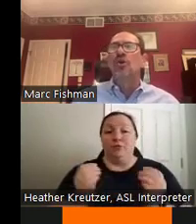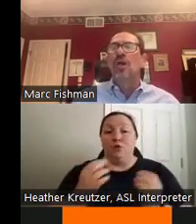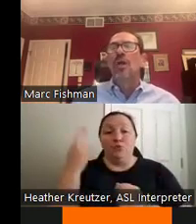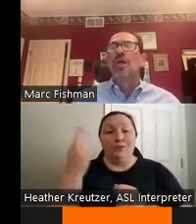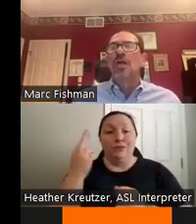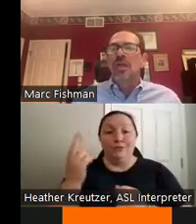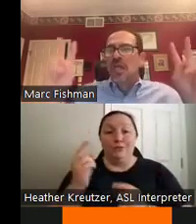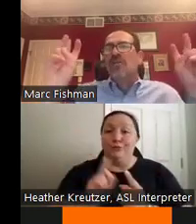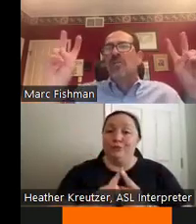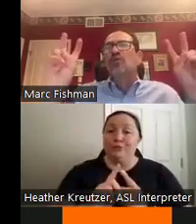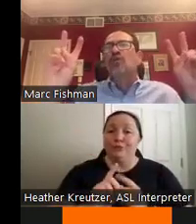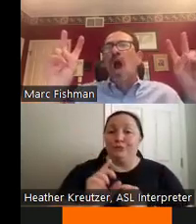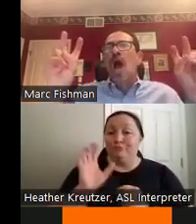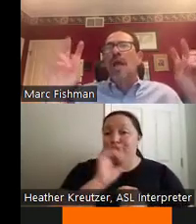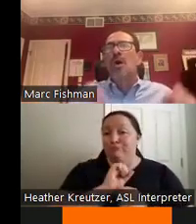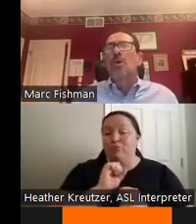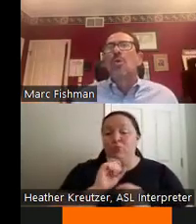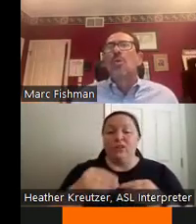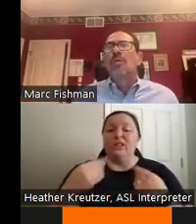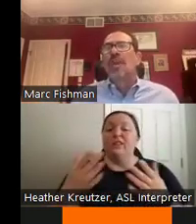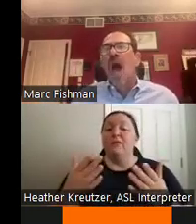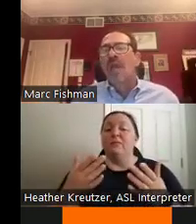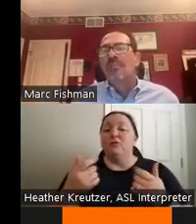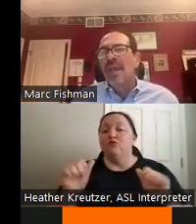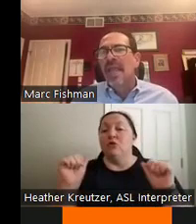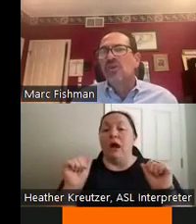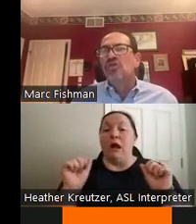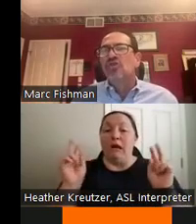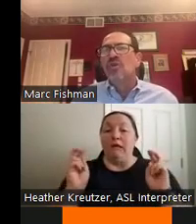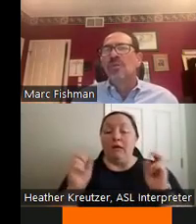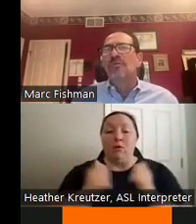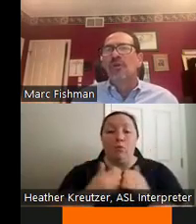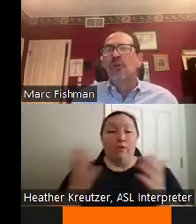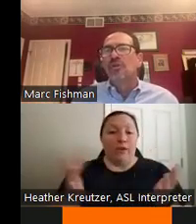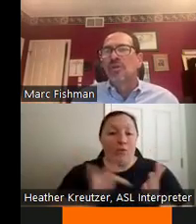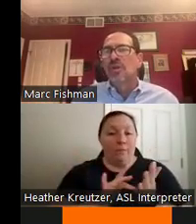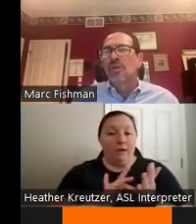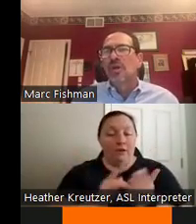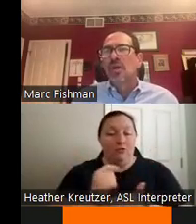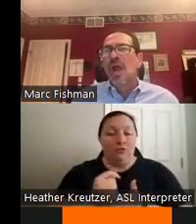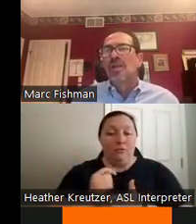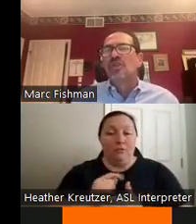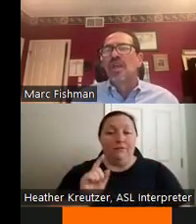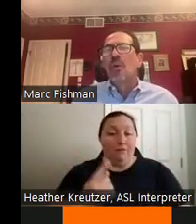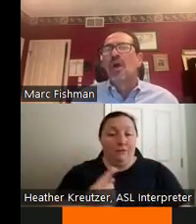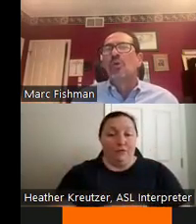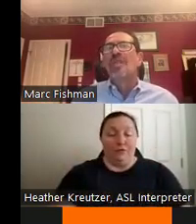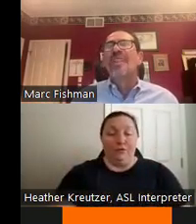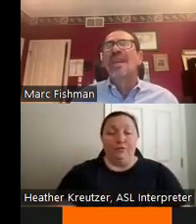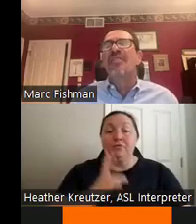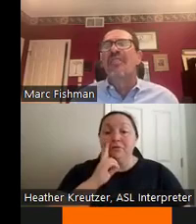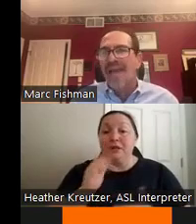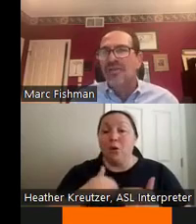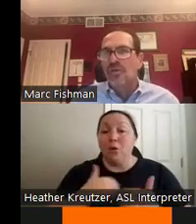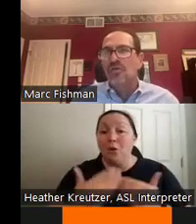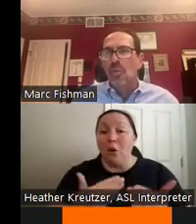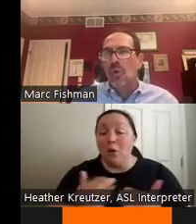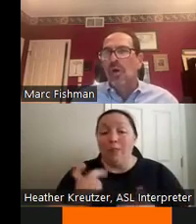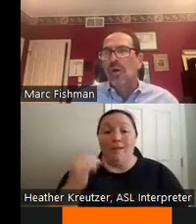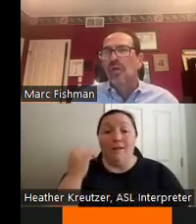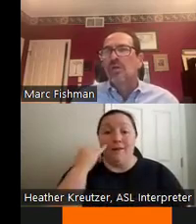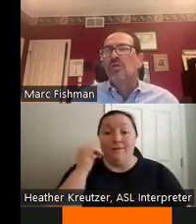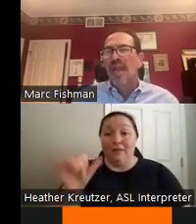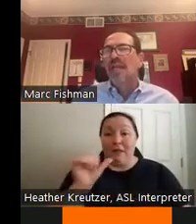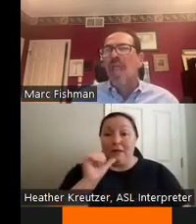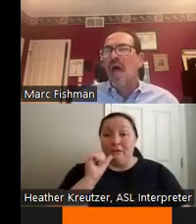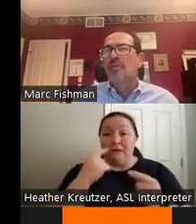we should give them a try with non-medication treatment first and see how it goes. And then if that doesn't